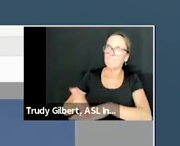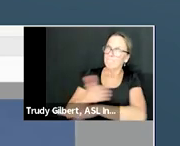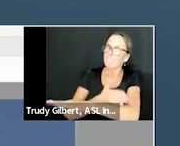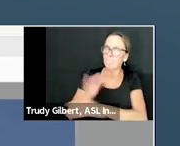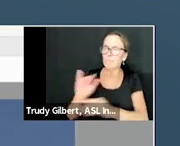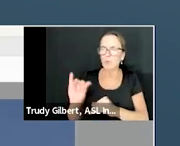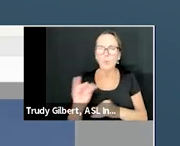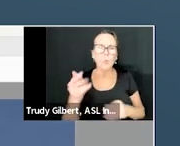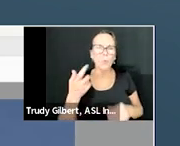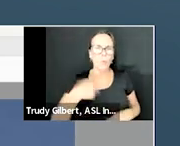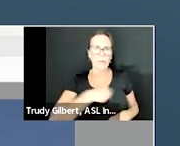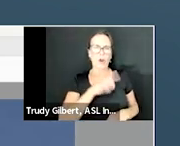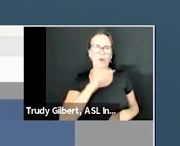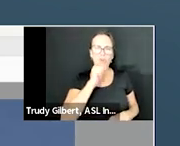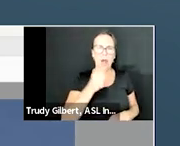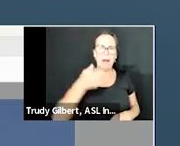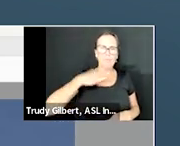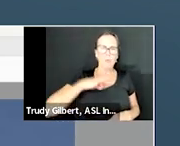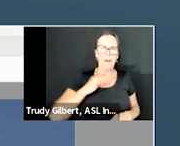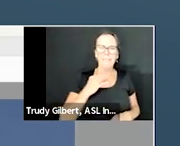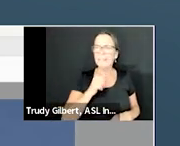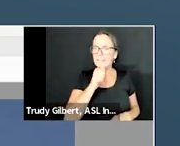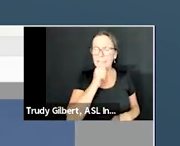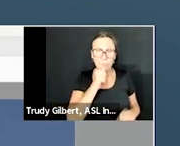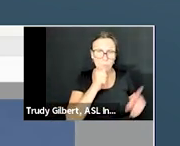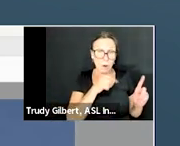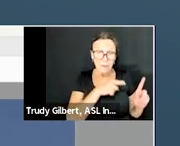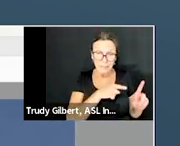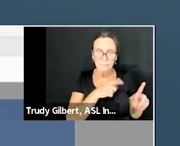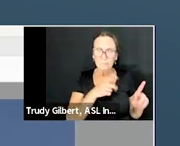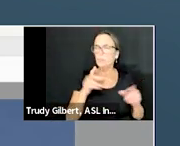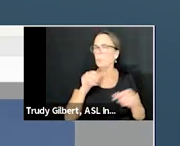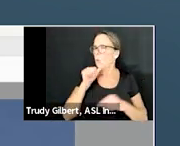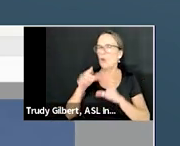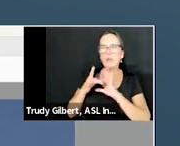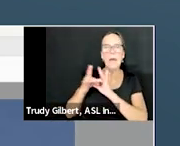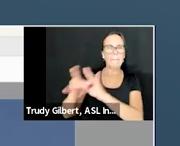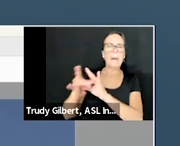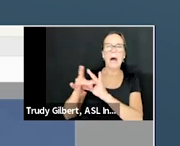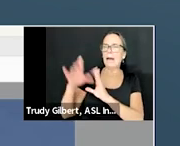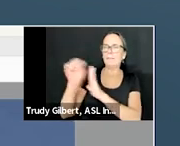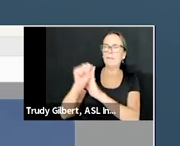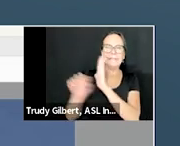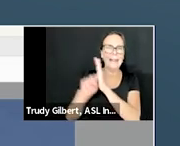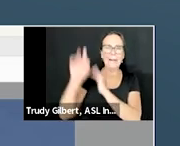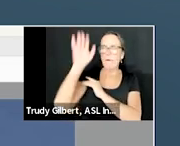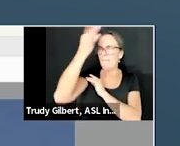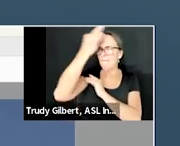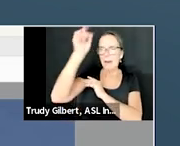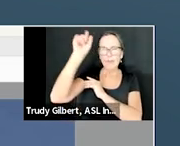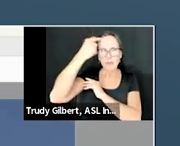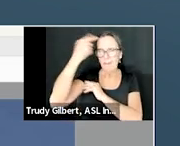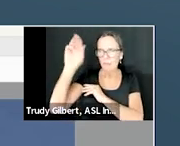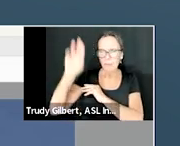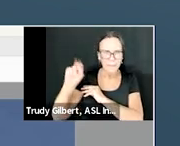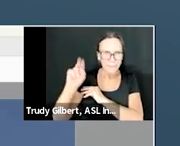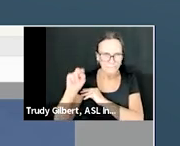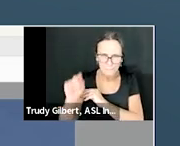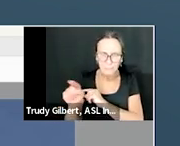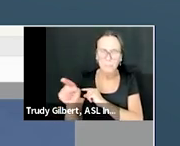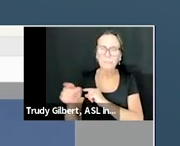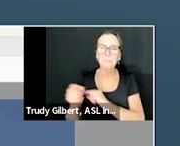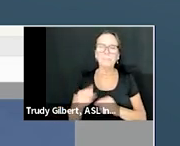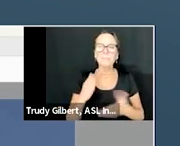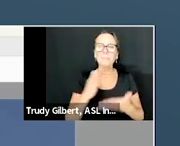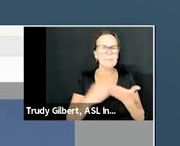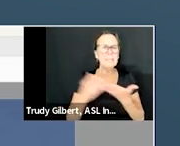are a nonprofit. We are private. We're not part of state or federal government, although some of our